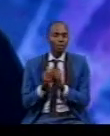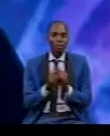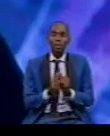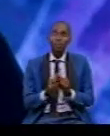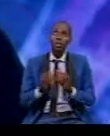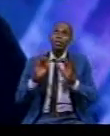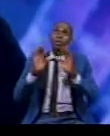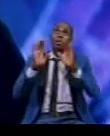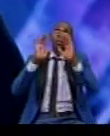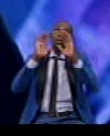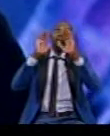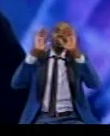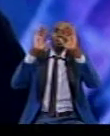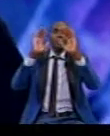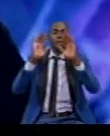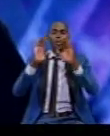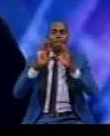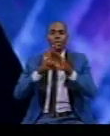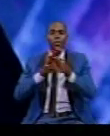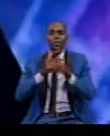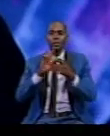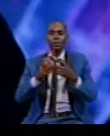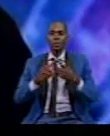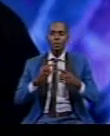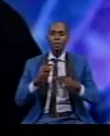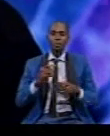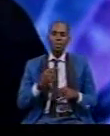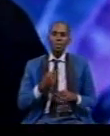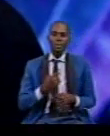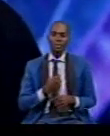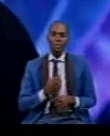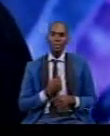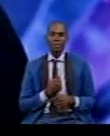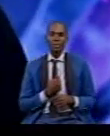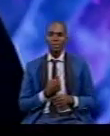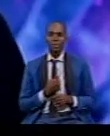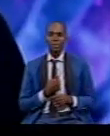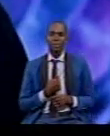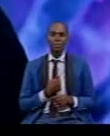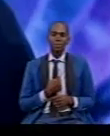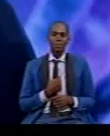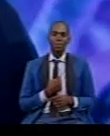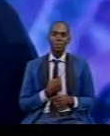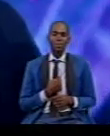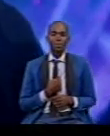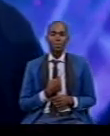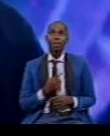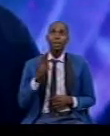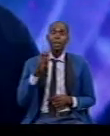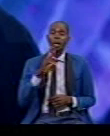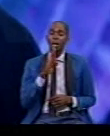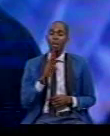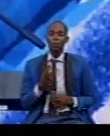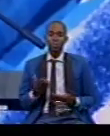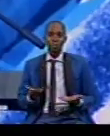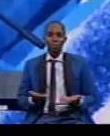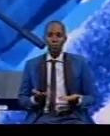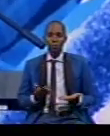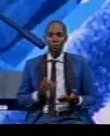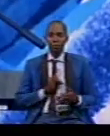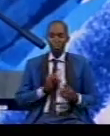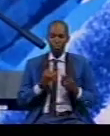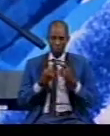died for us, he was buried, and on the third day he rose again. He shall reign.